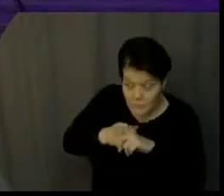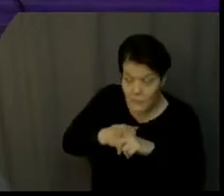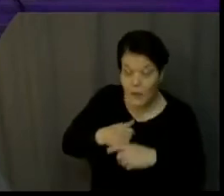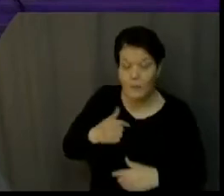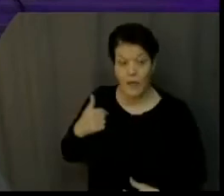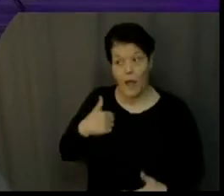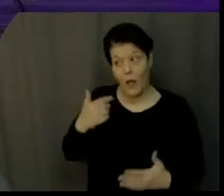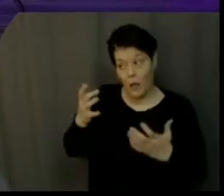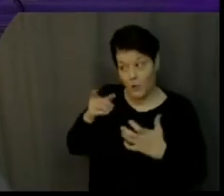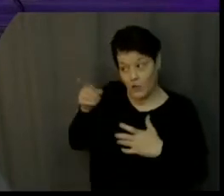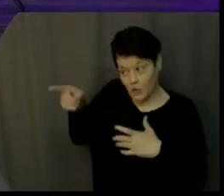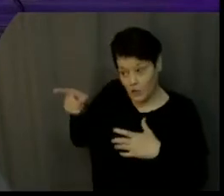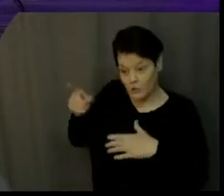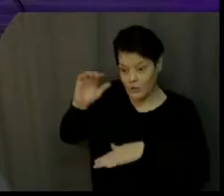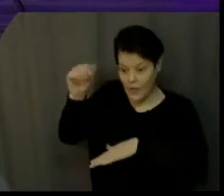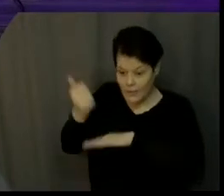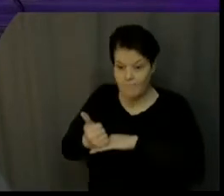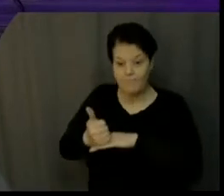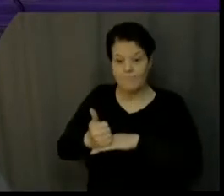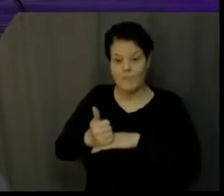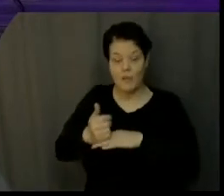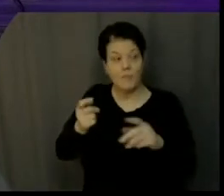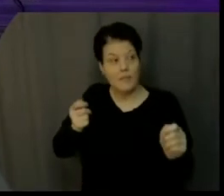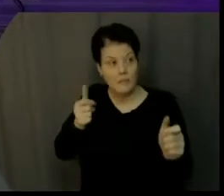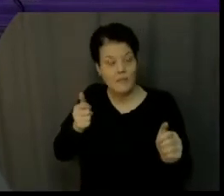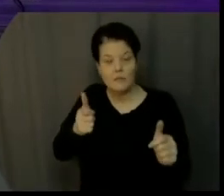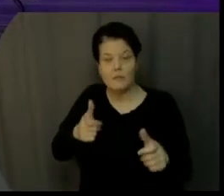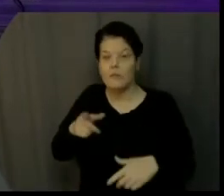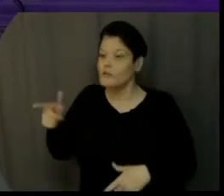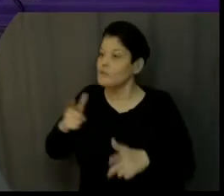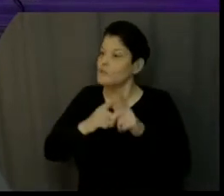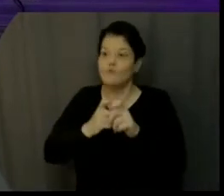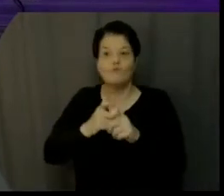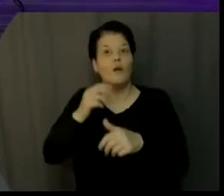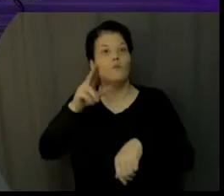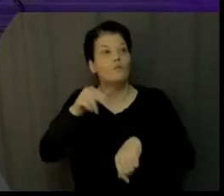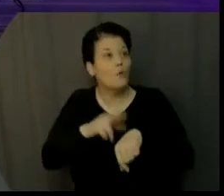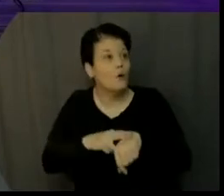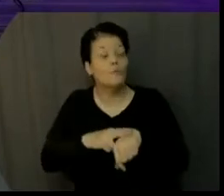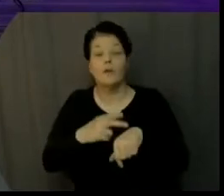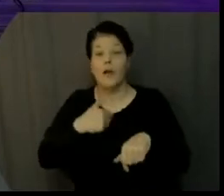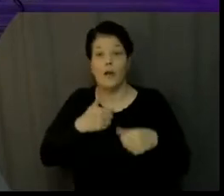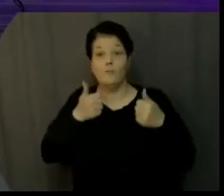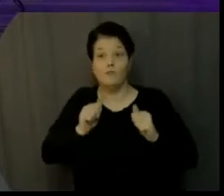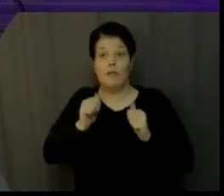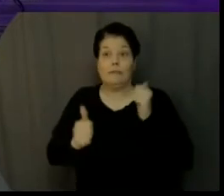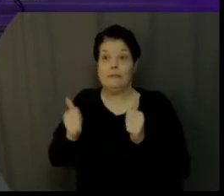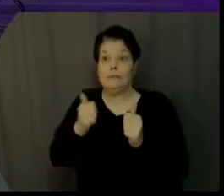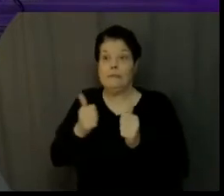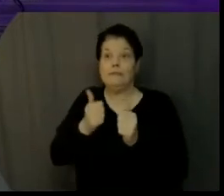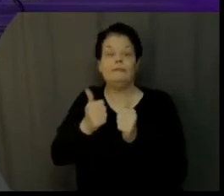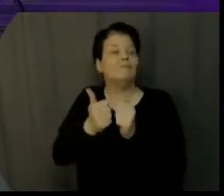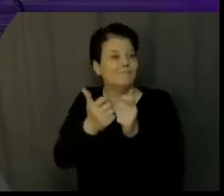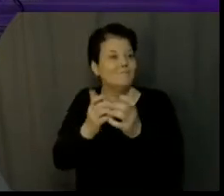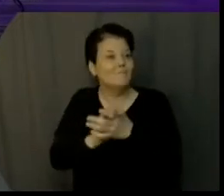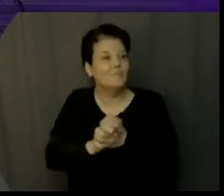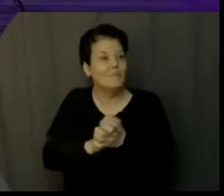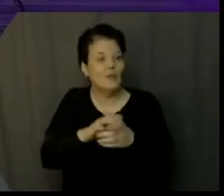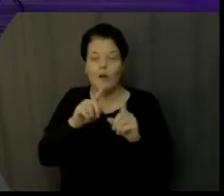pace. All right, you run like you run, and I'm going to try to keep up with you. And I